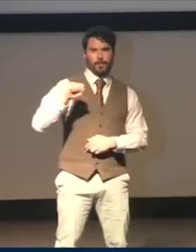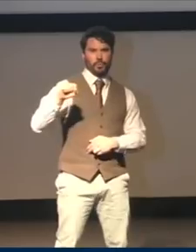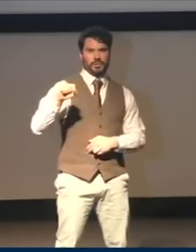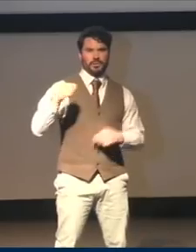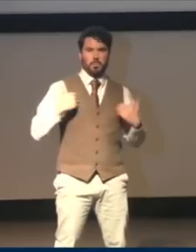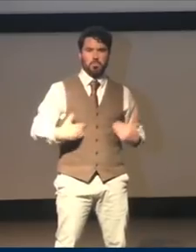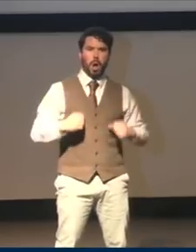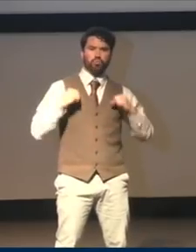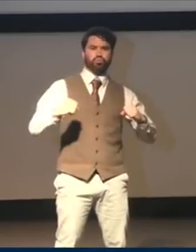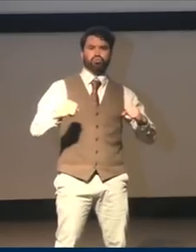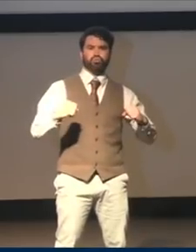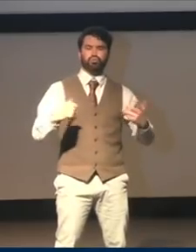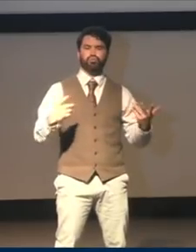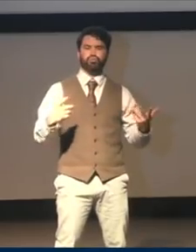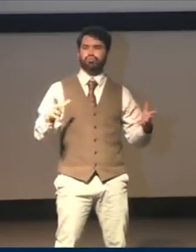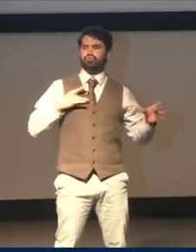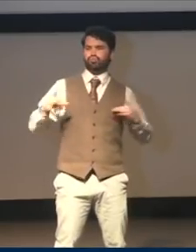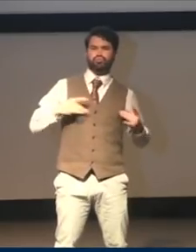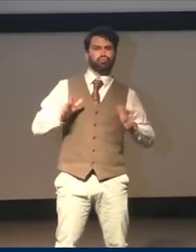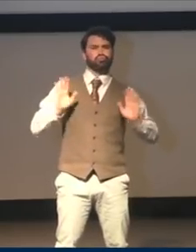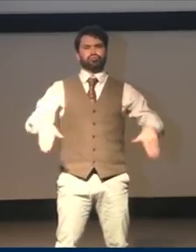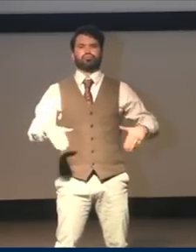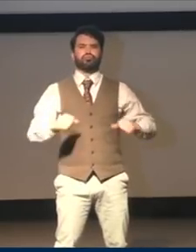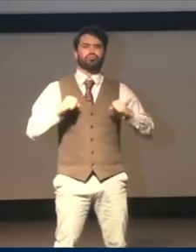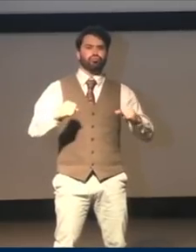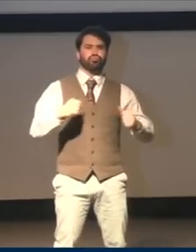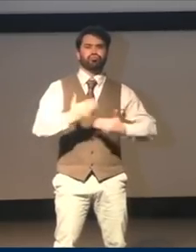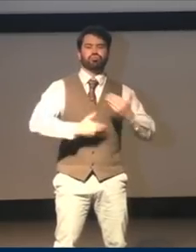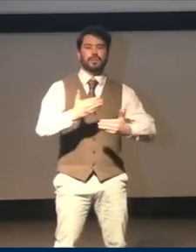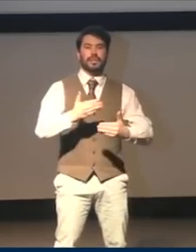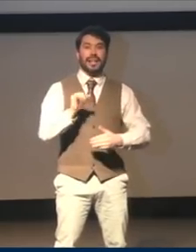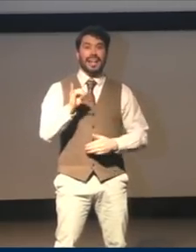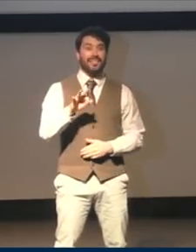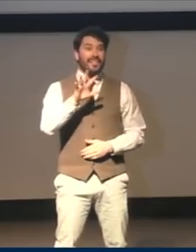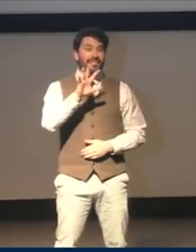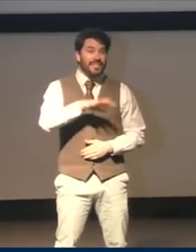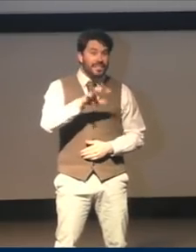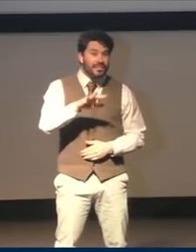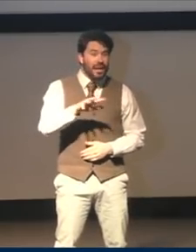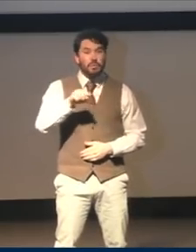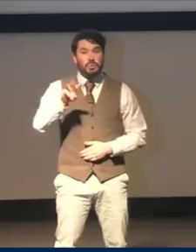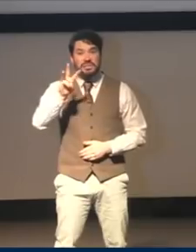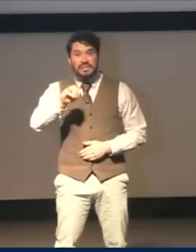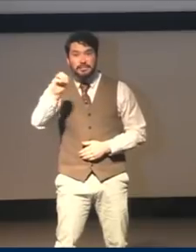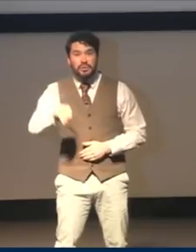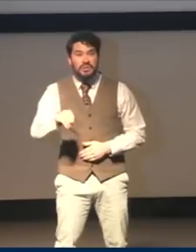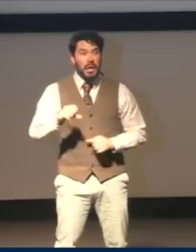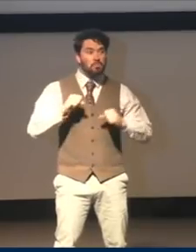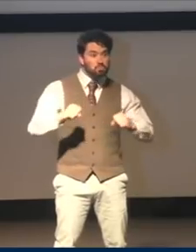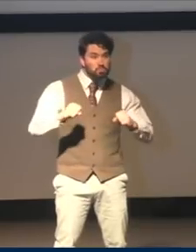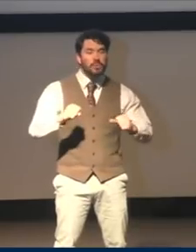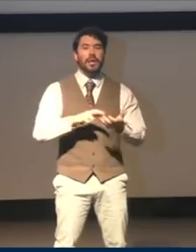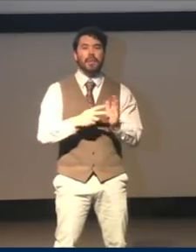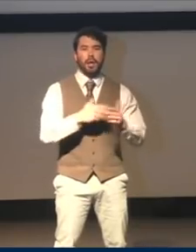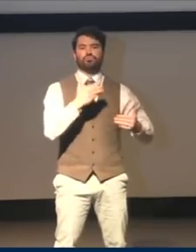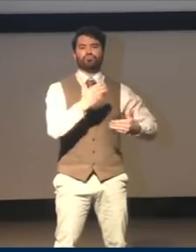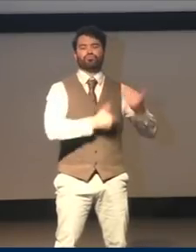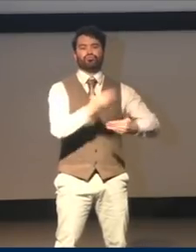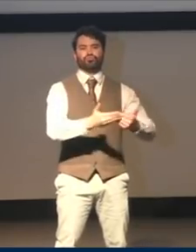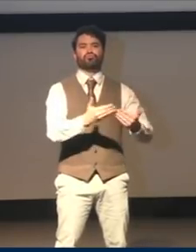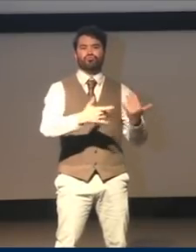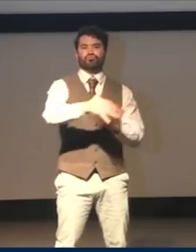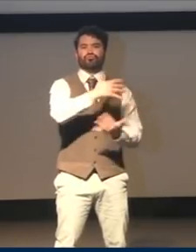return to the way we functioned previously, that we don't have social distancing, that we wouldn't need